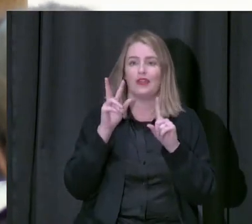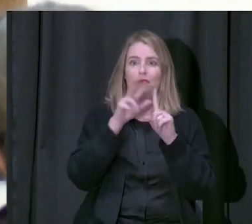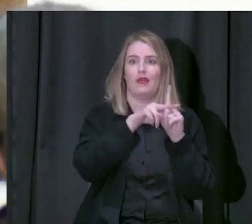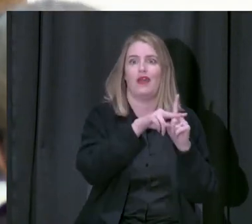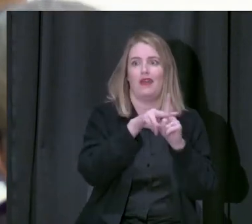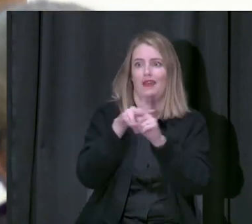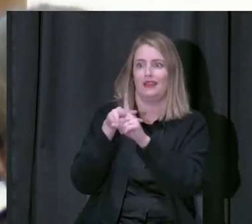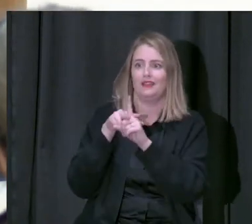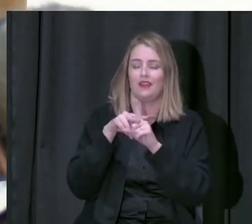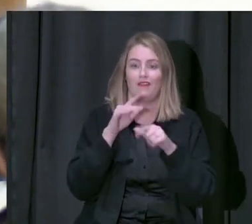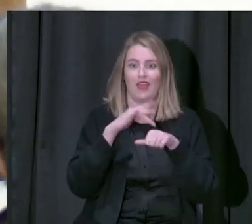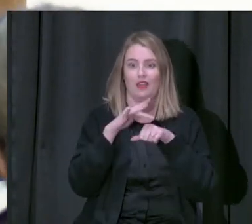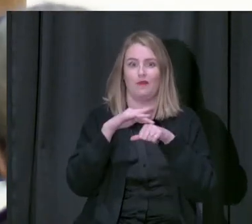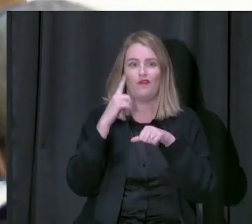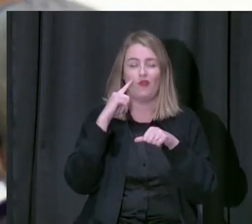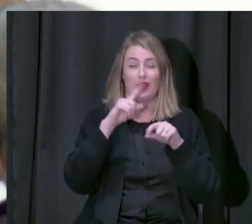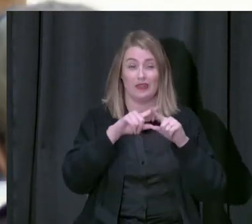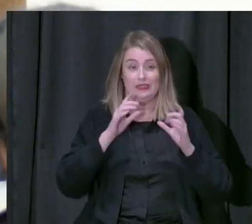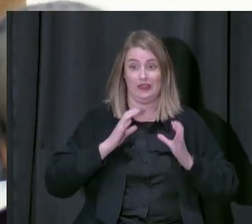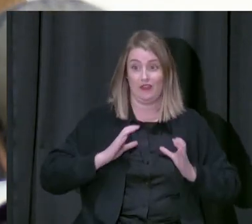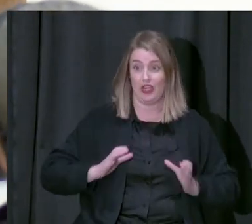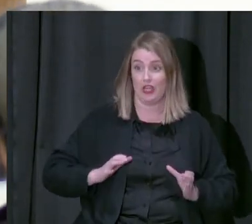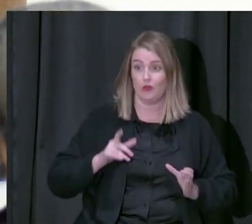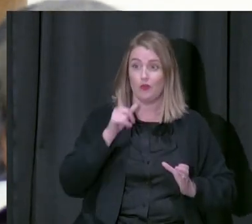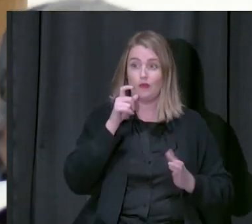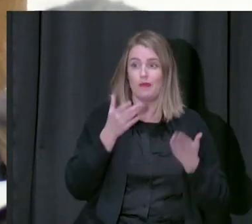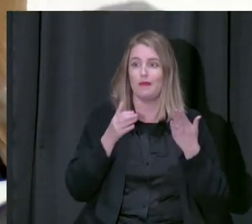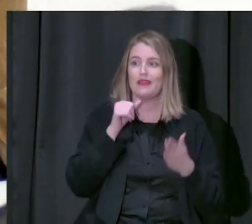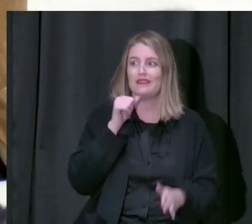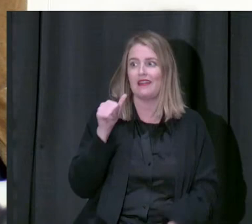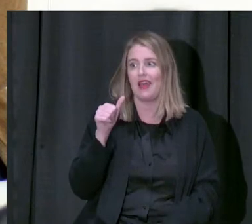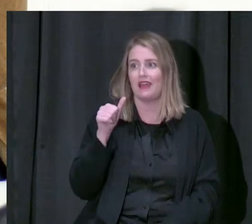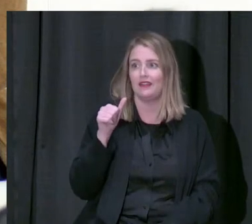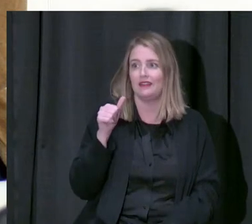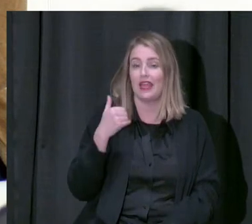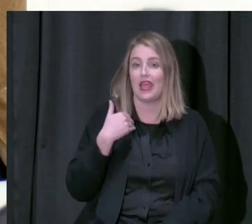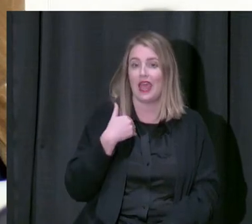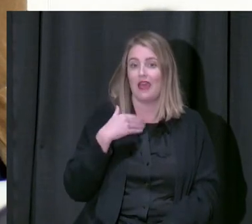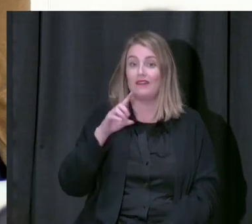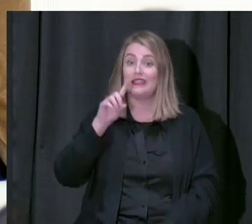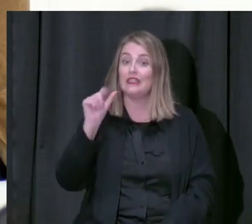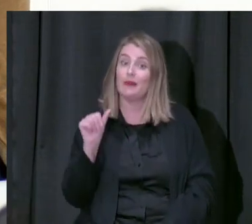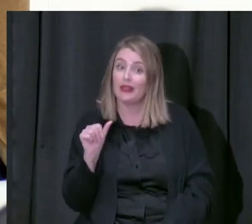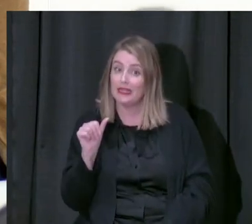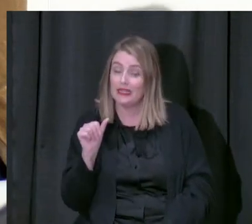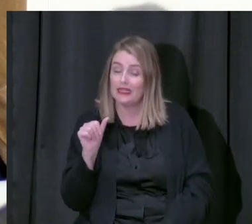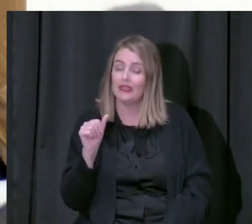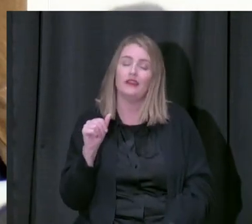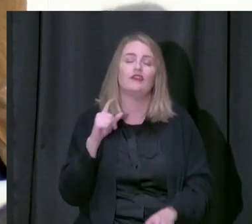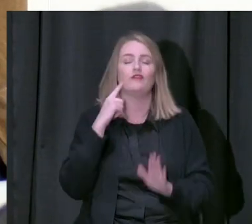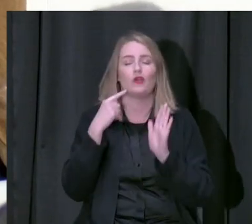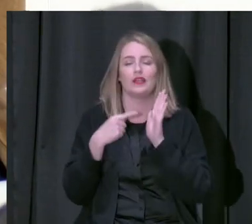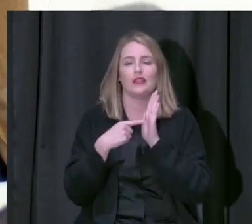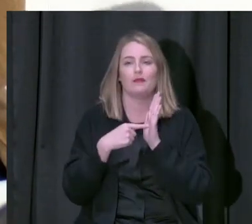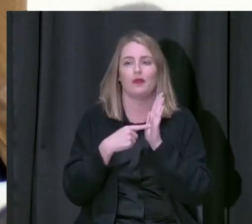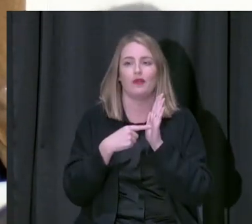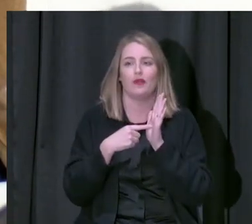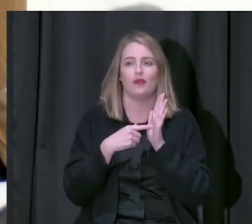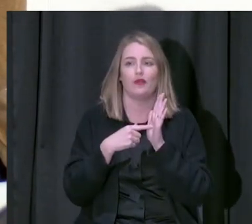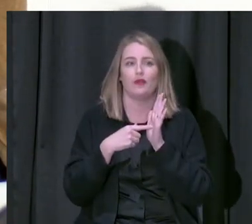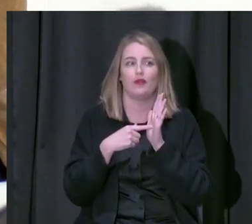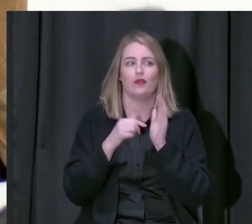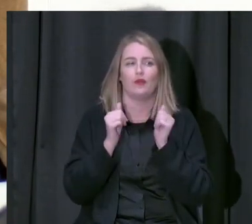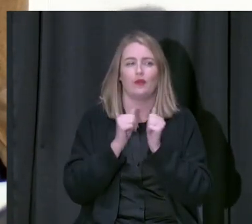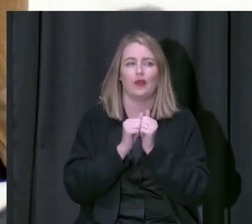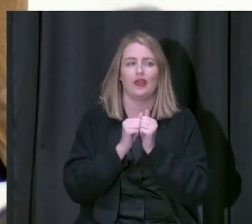very valuable for customers that might not necessarily have the disabilities. For example, with Dialog Boost, what